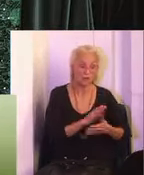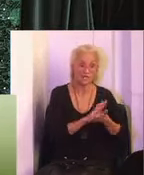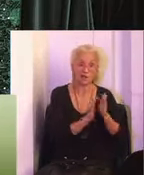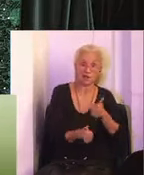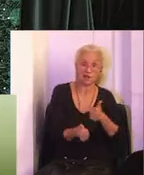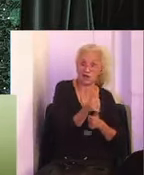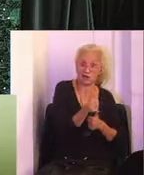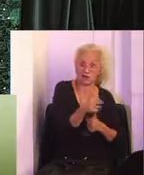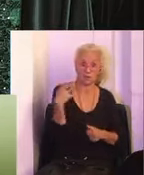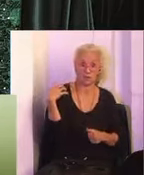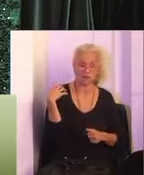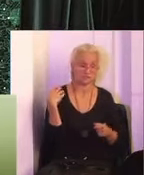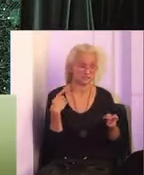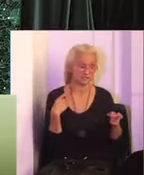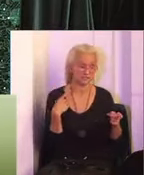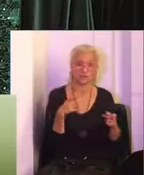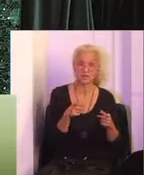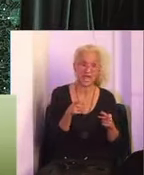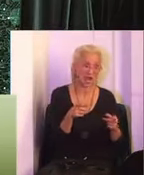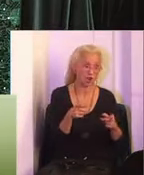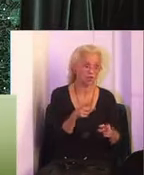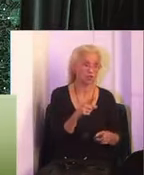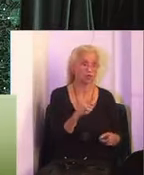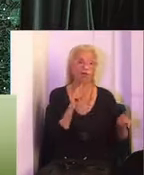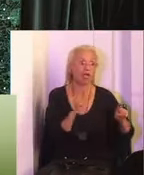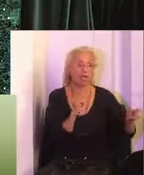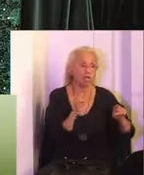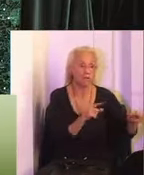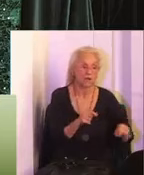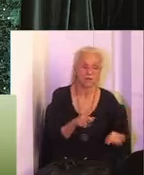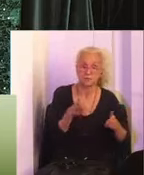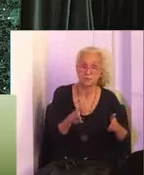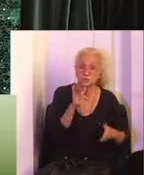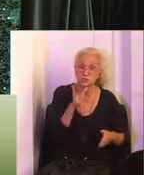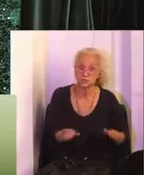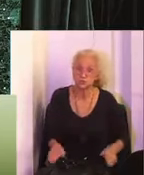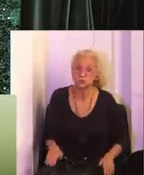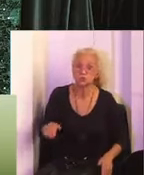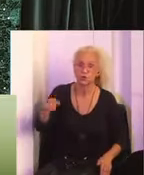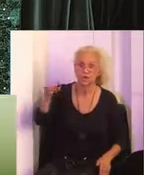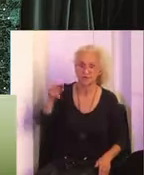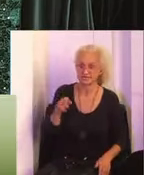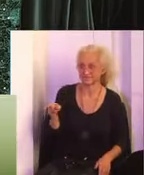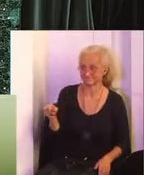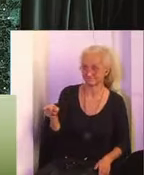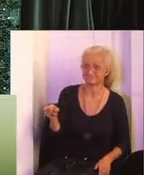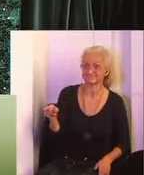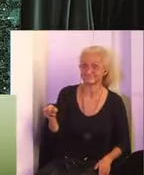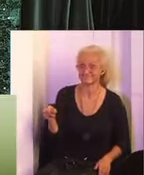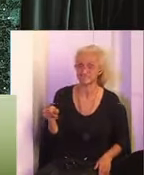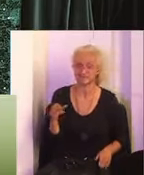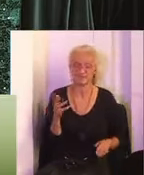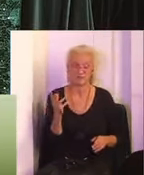So you're now being bossed by the person that you reared. It's very